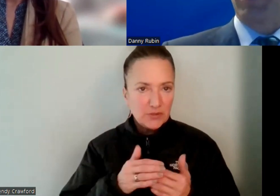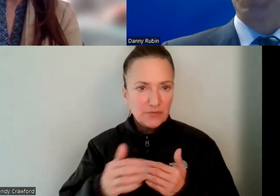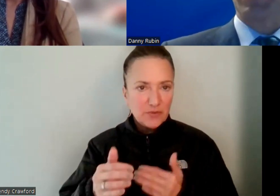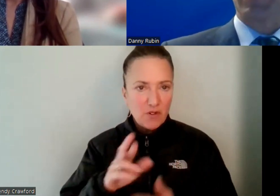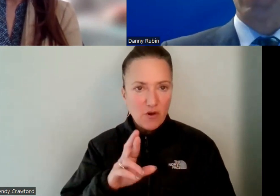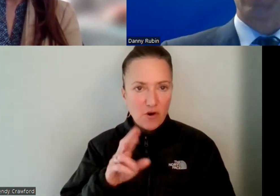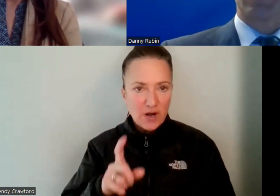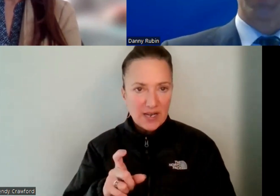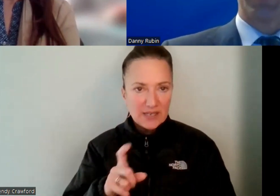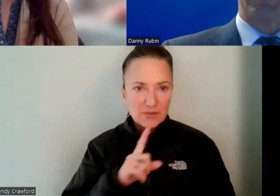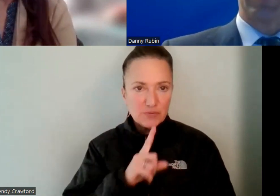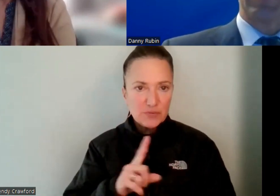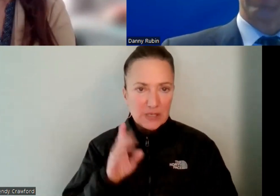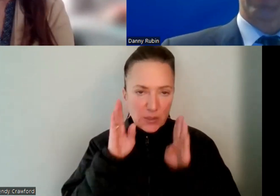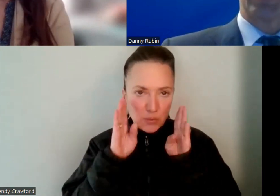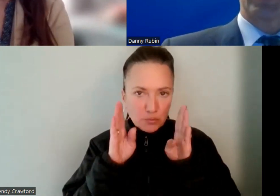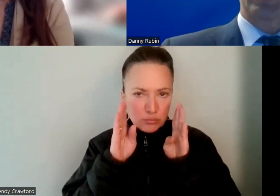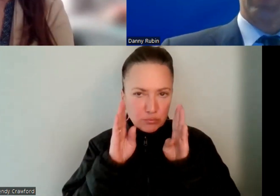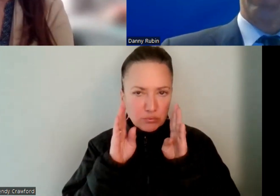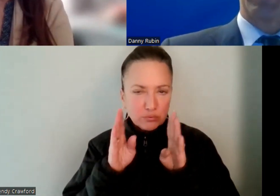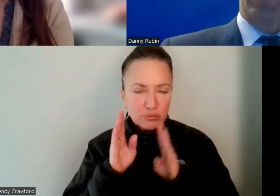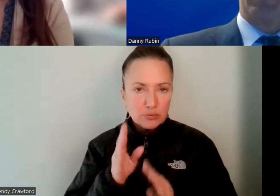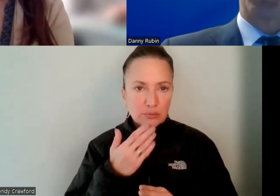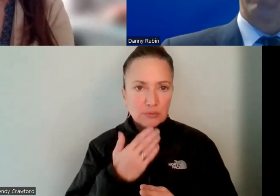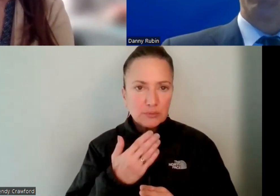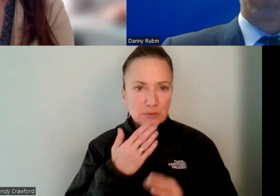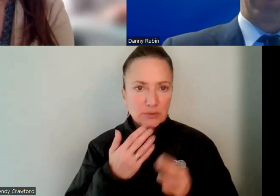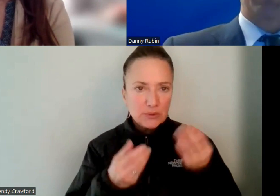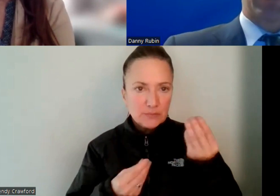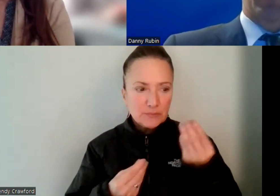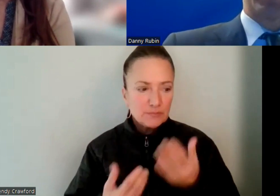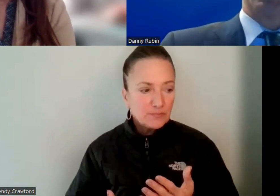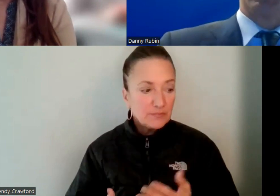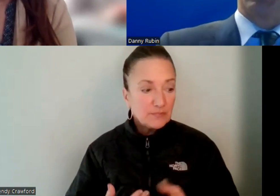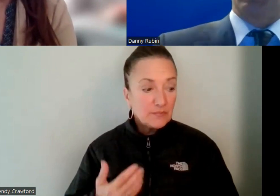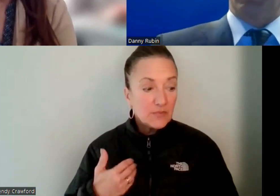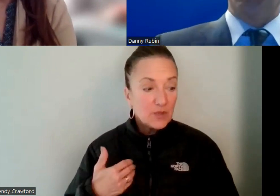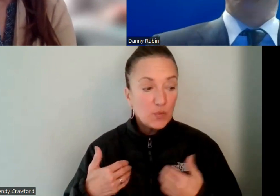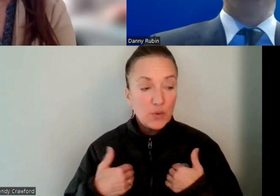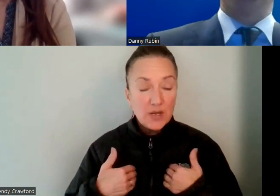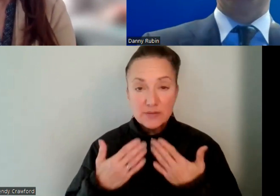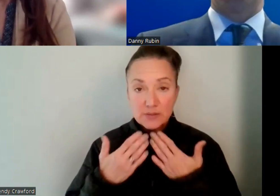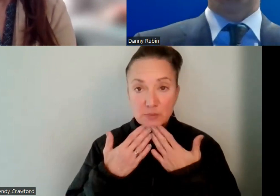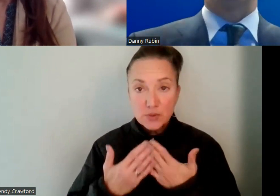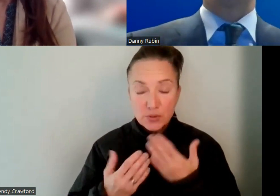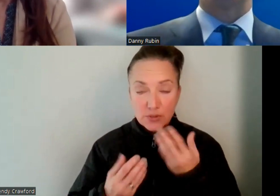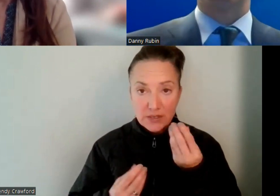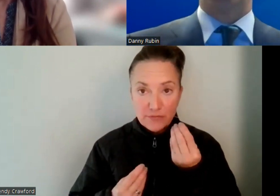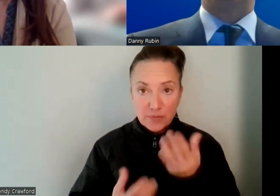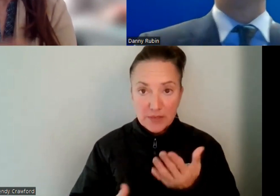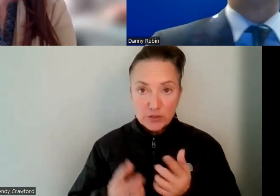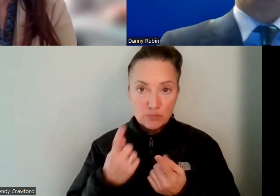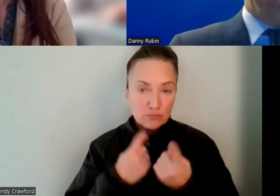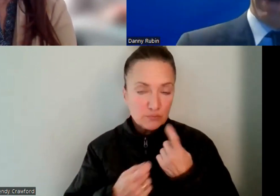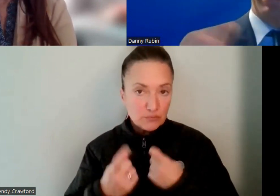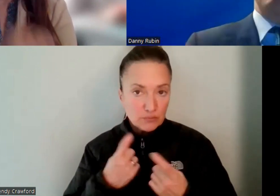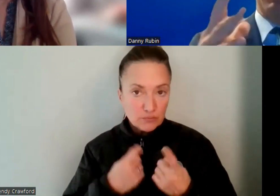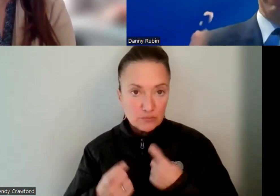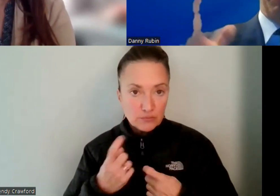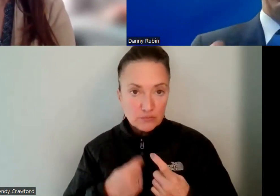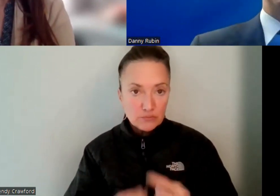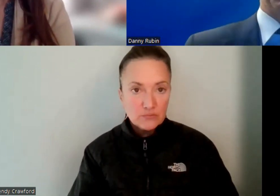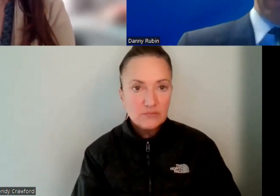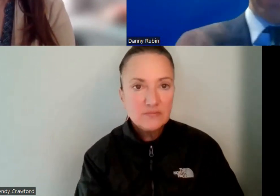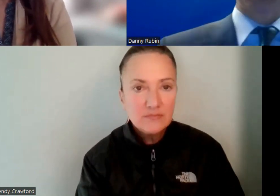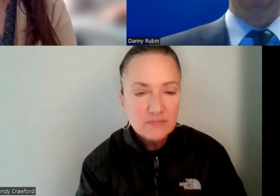this room are really listening. This is some good stuff. We have a lot of great questions here. A ton of questions now, and I'm trying to combine